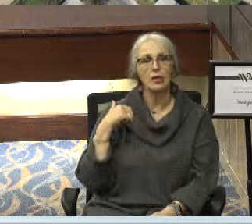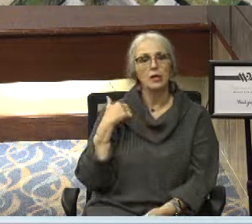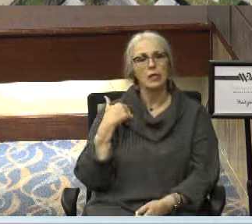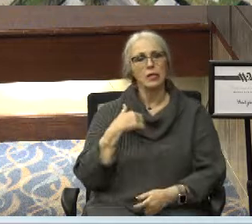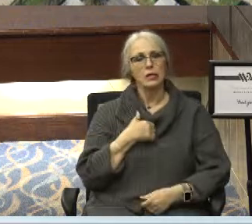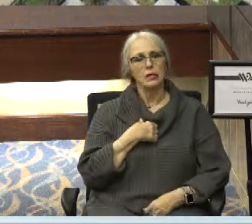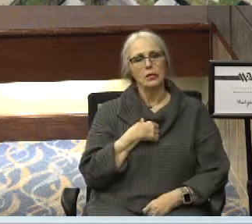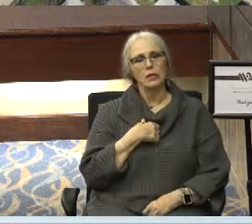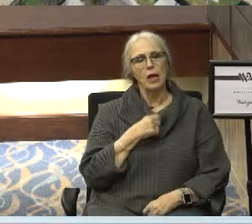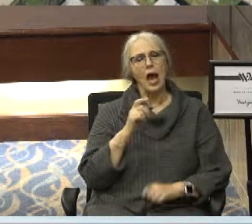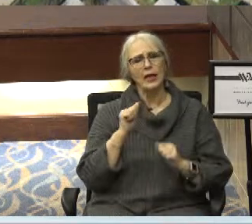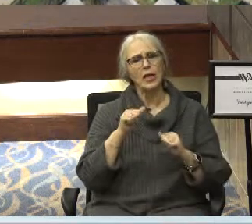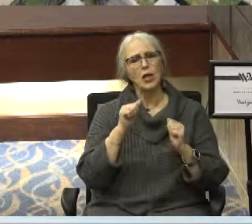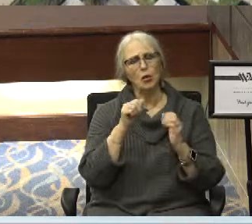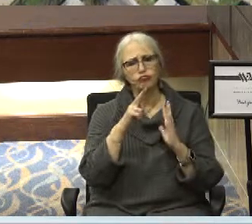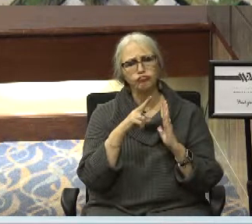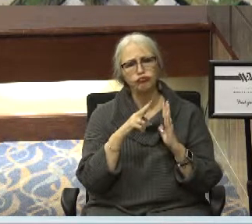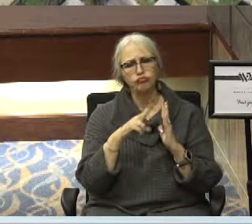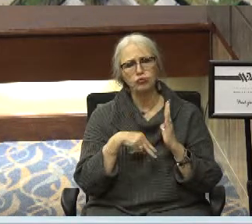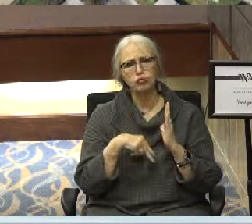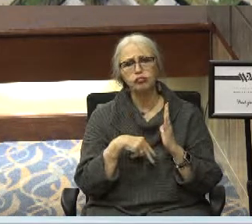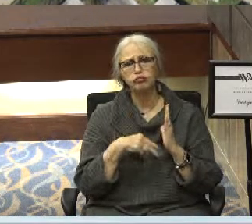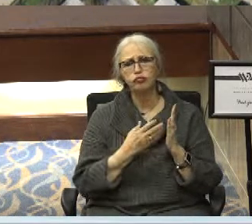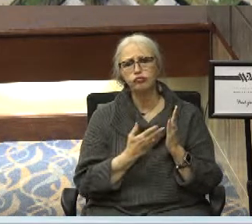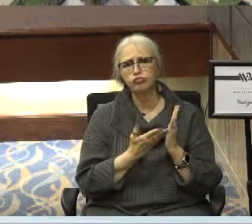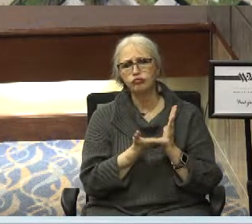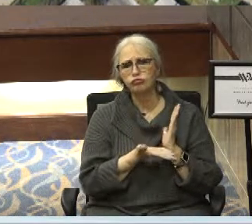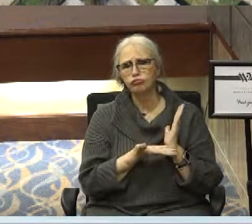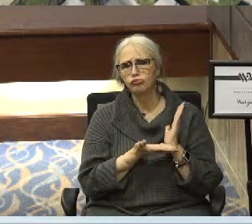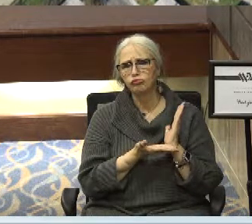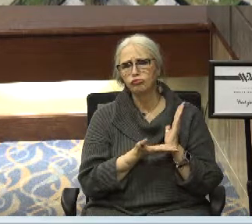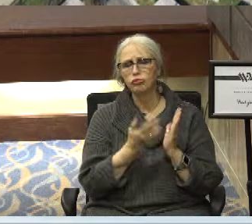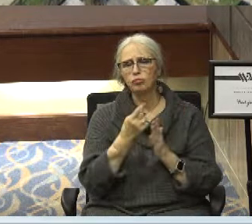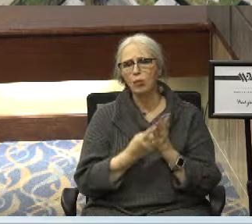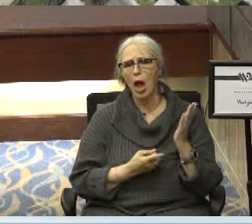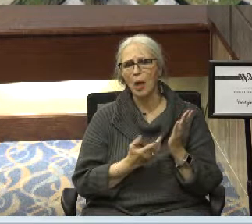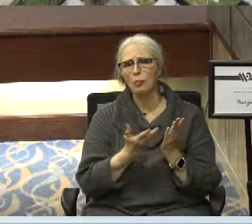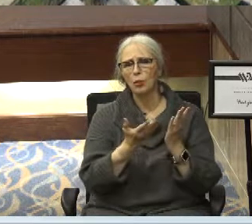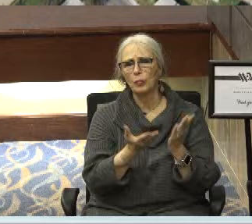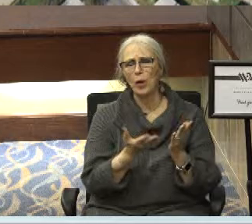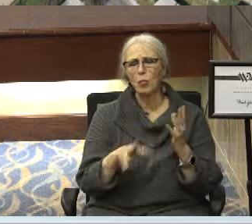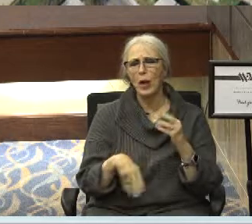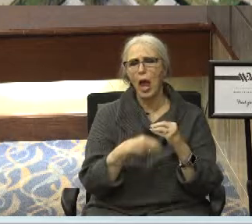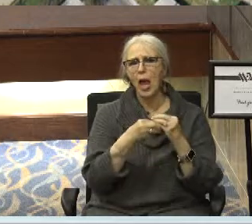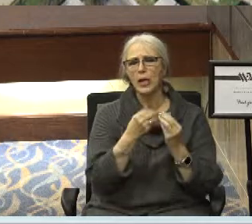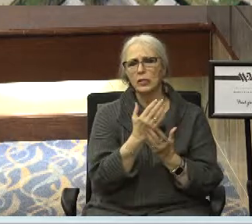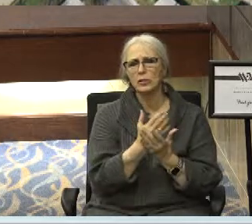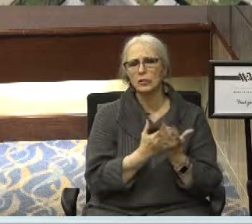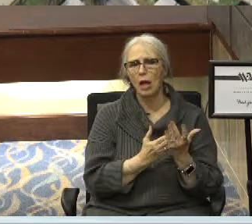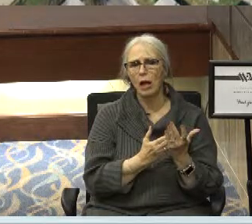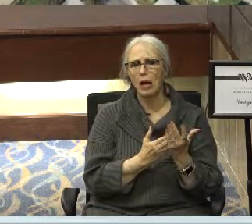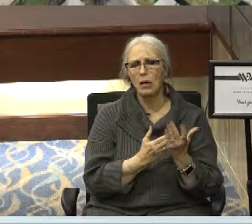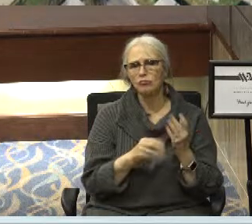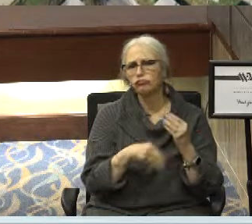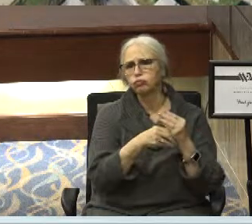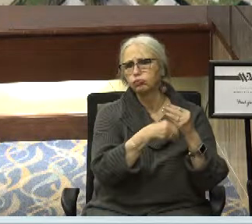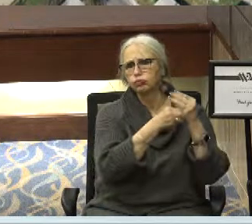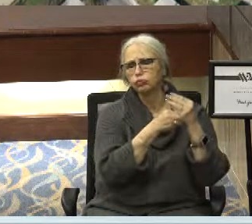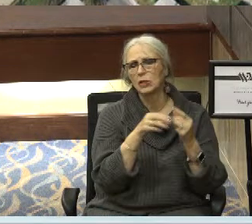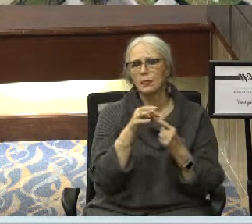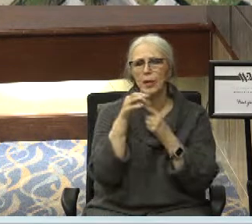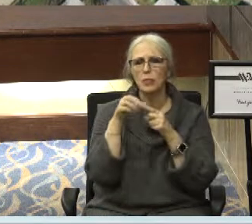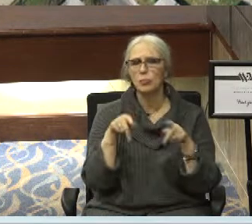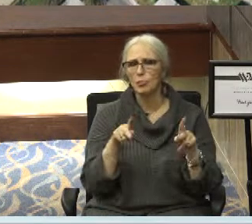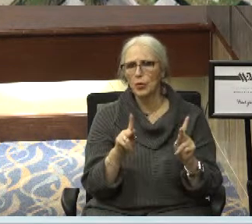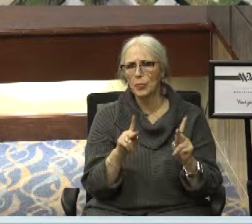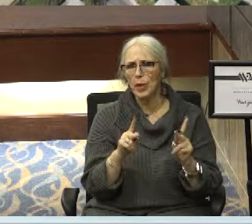don't, I can go through kind of what they're proposing, and then, you know, we've added some conditions to the special permit